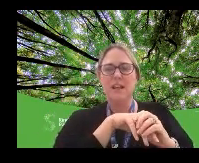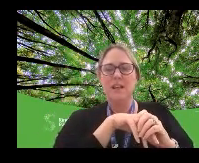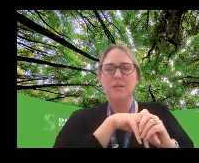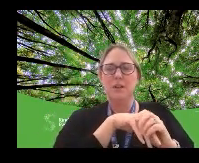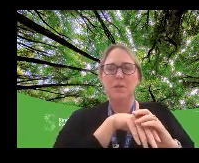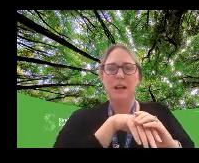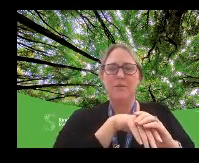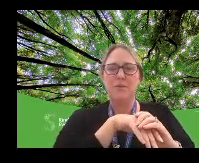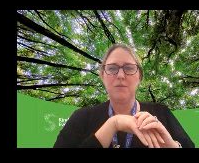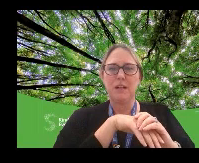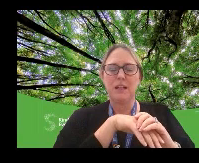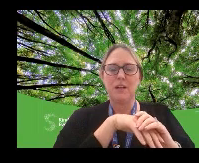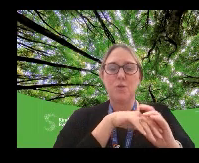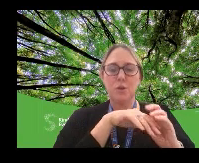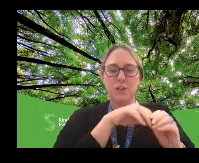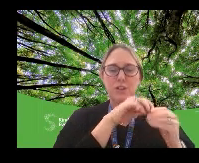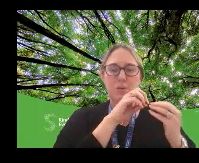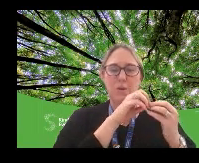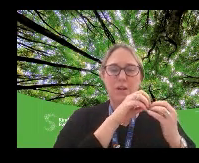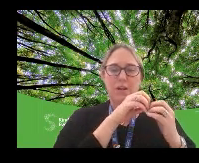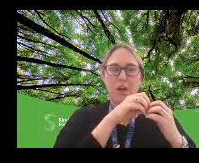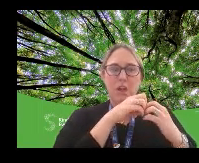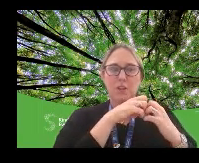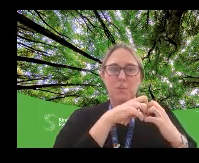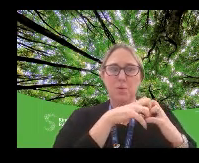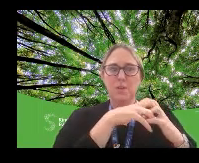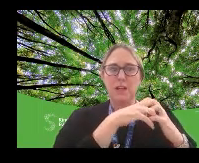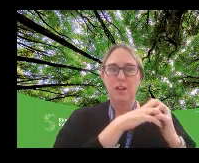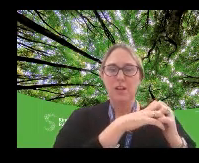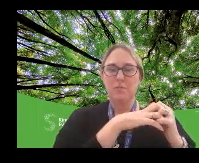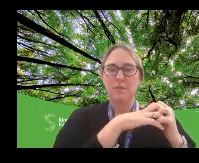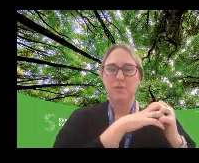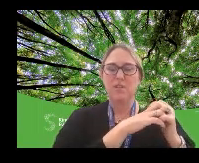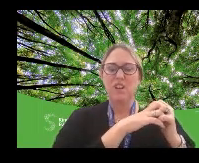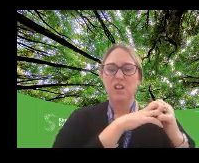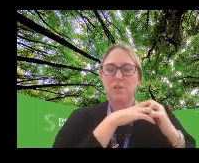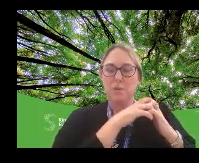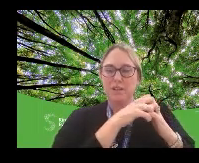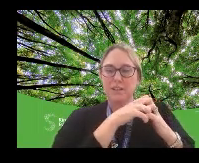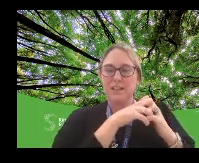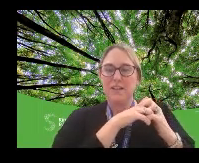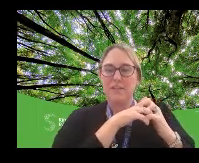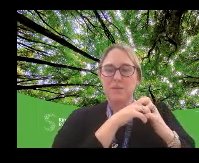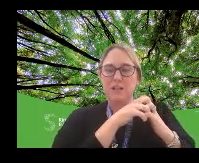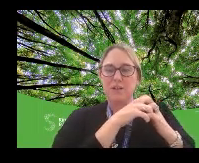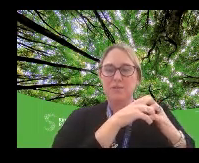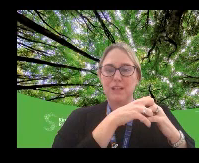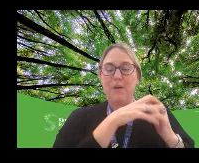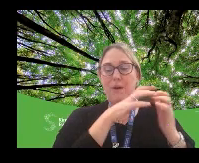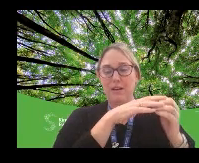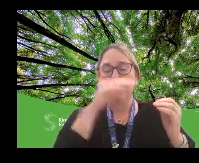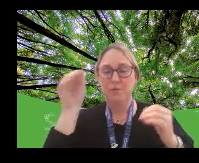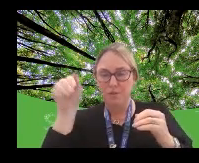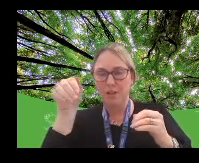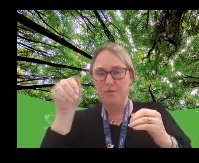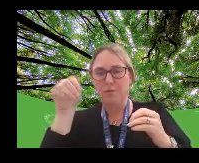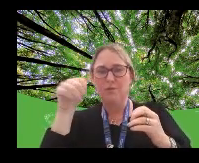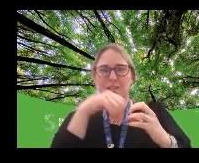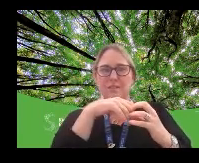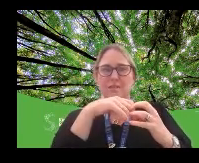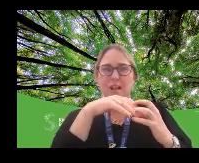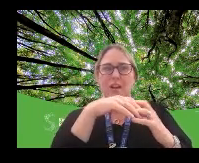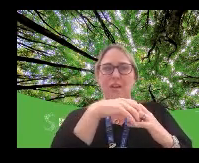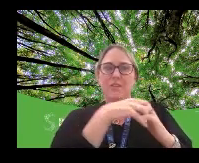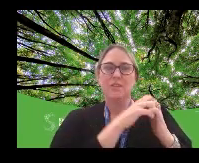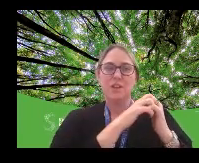diagnosis. We have to be really cautious that we are supporting our young people to understand themselves now and for